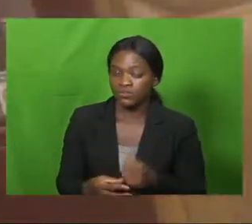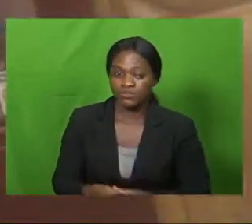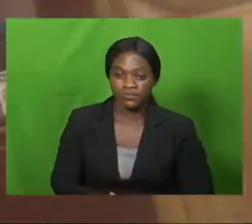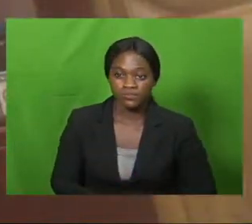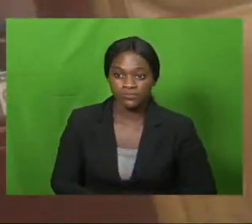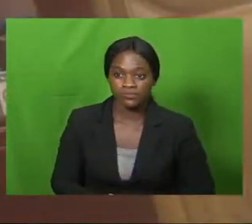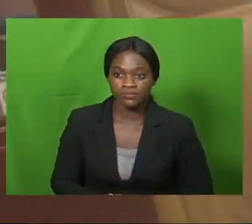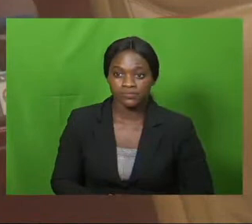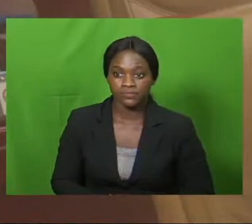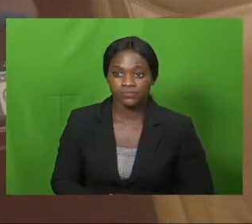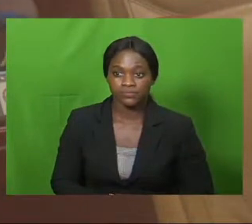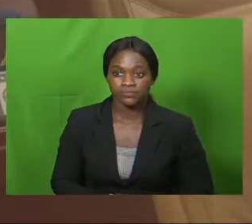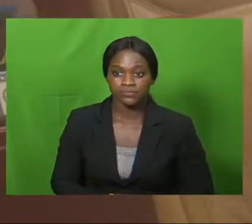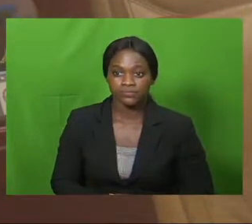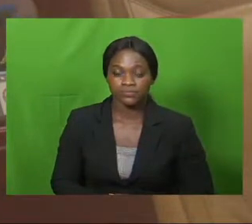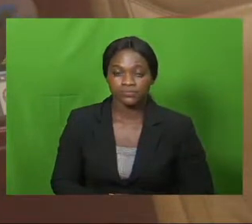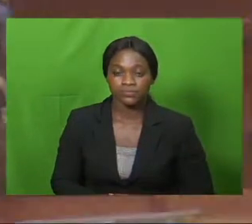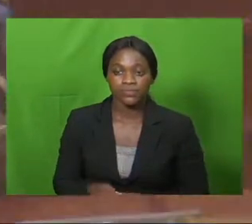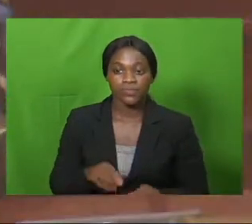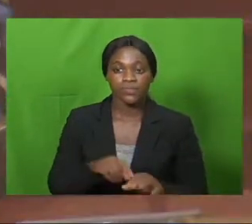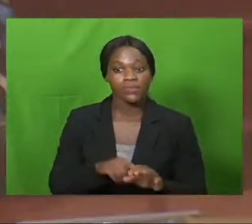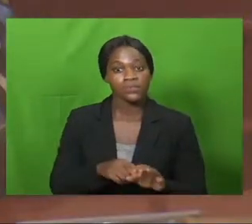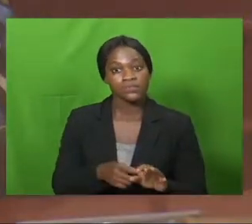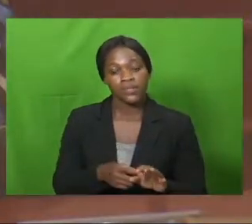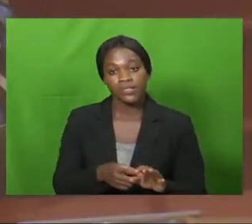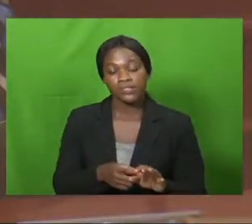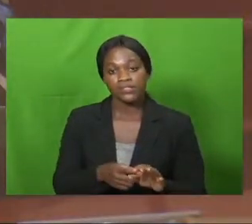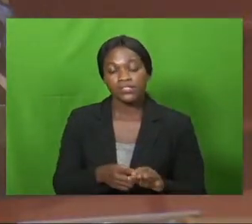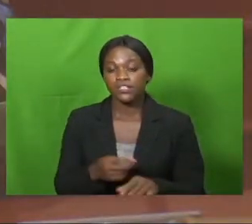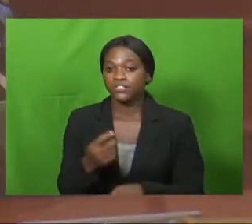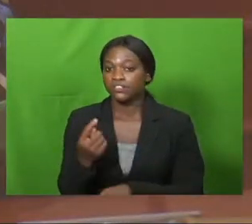proceedings together. So we are beginning